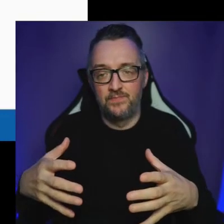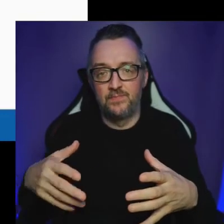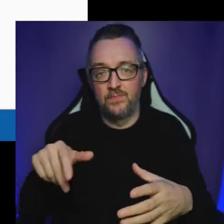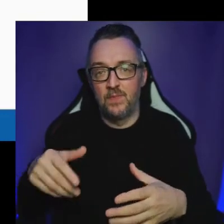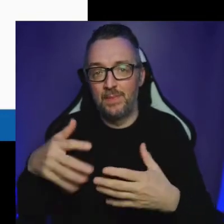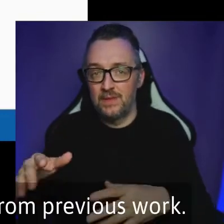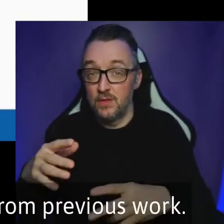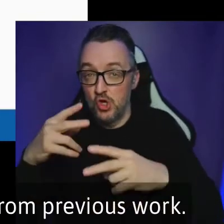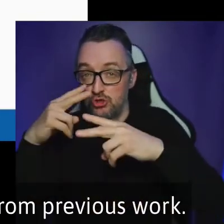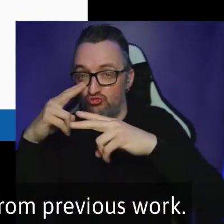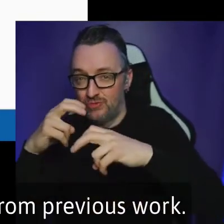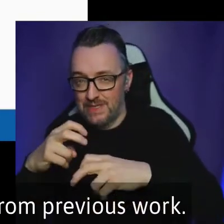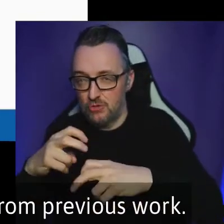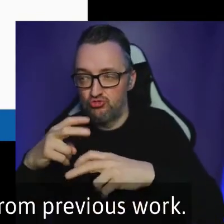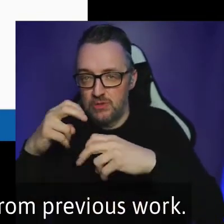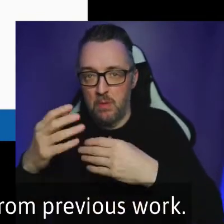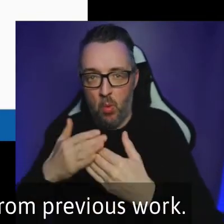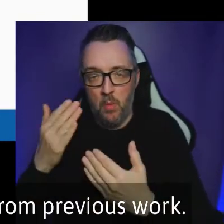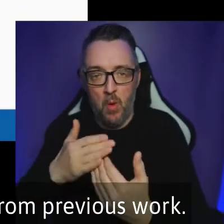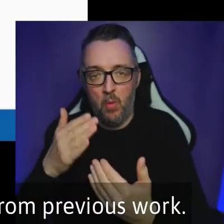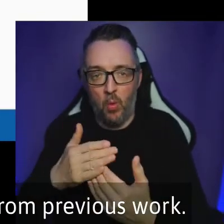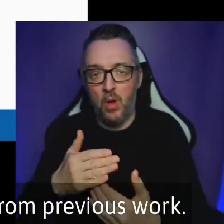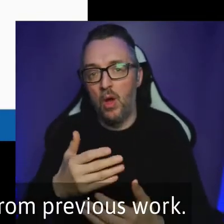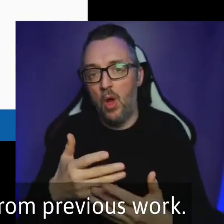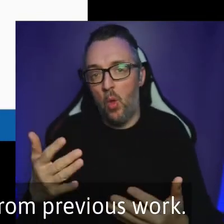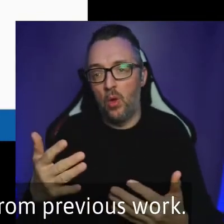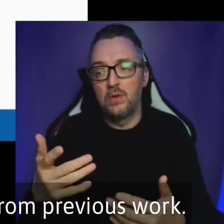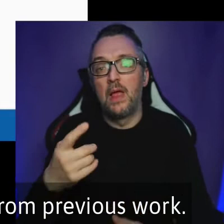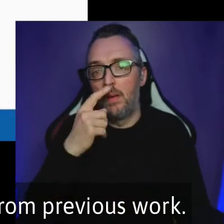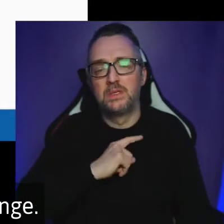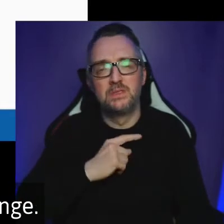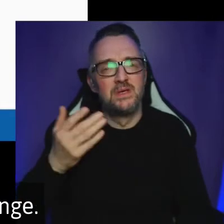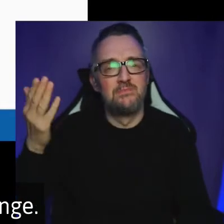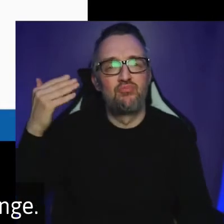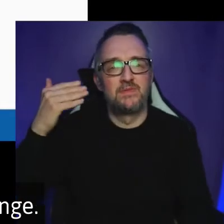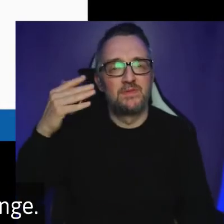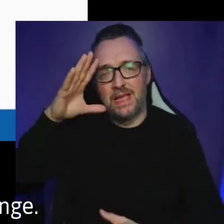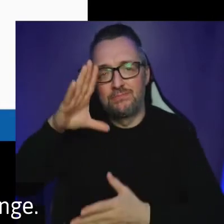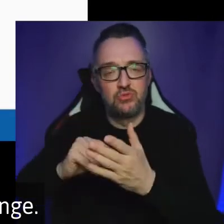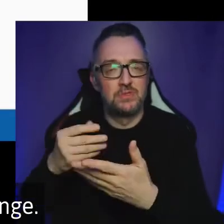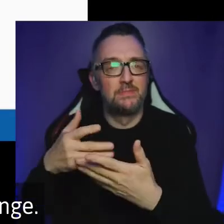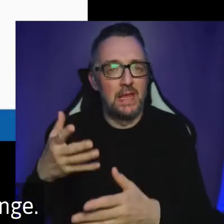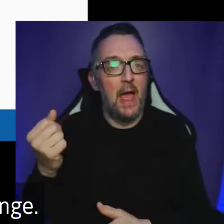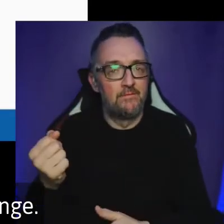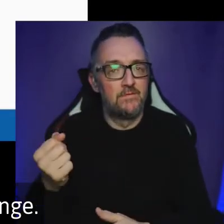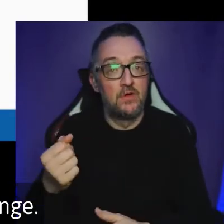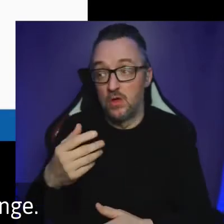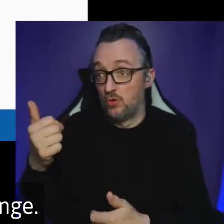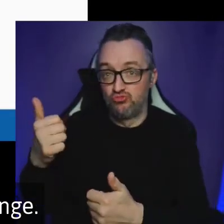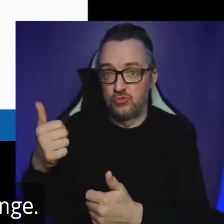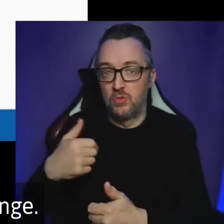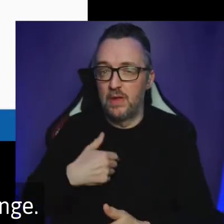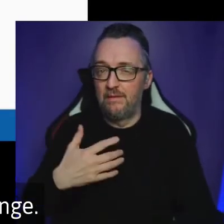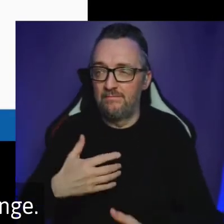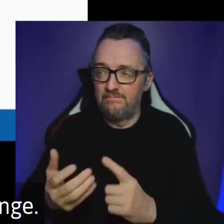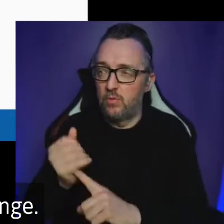research activities expanded out, there was a lot of stuff that they could build on from previous work. So we'd found out different